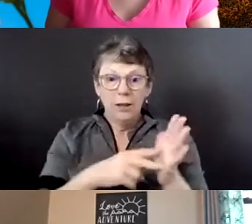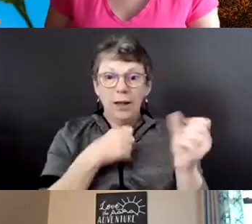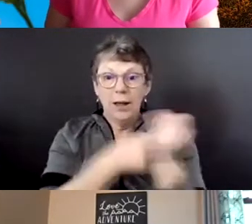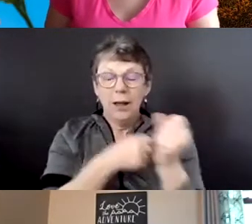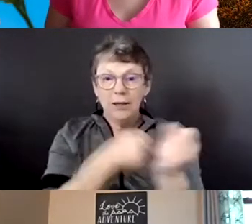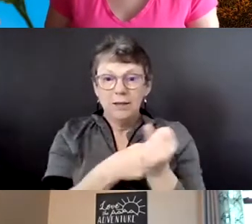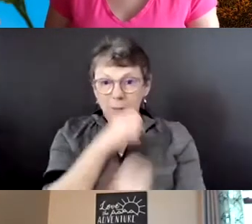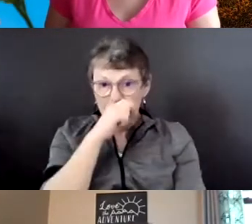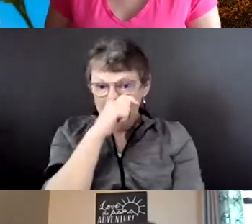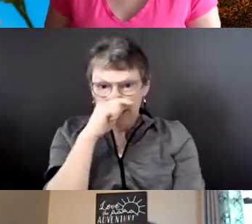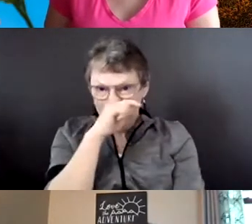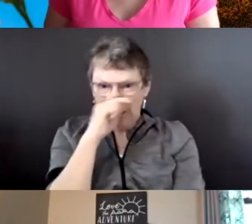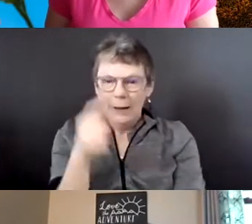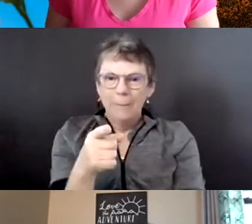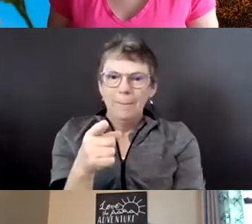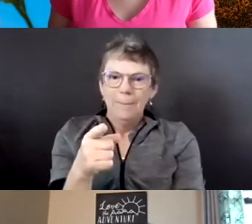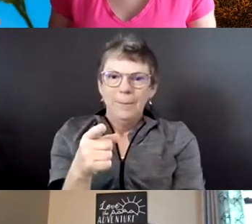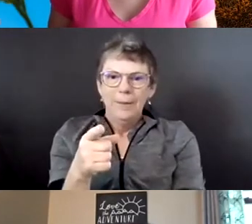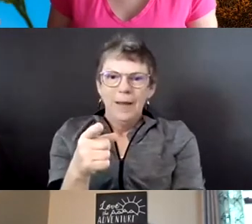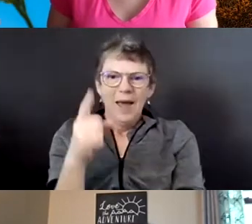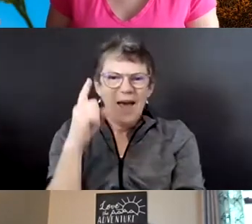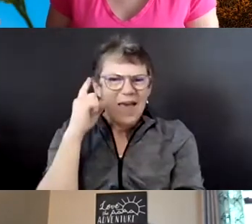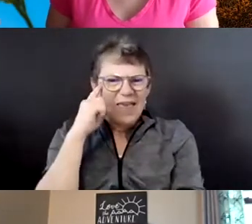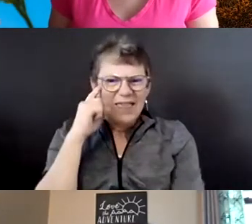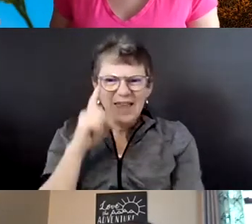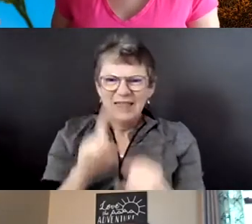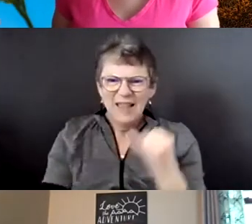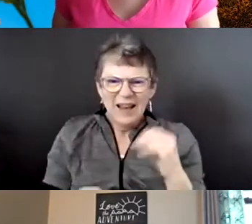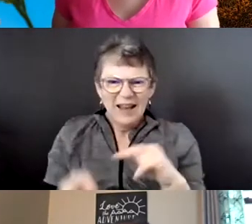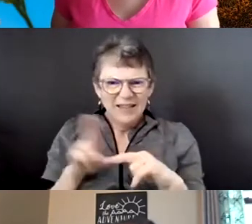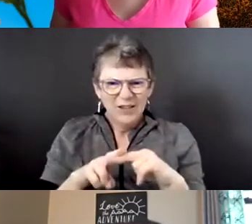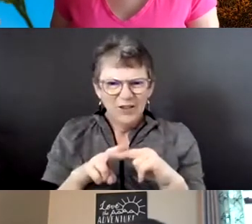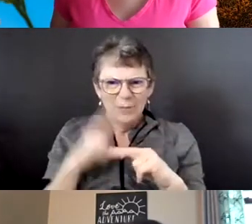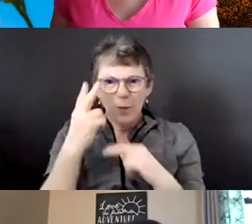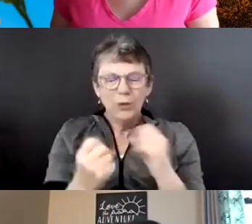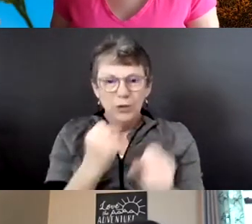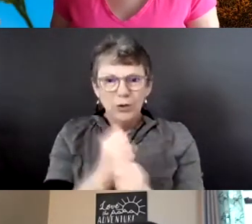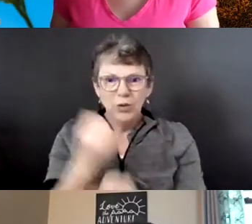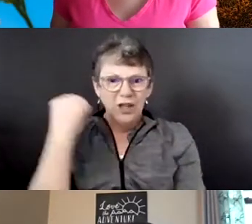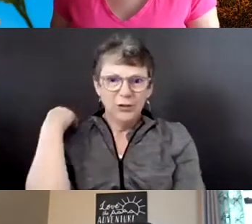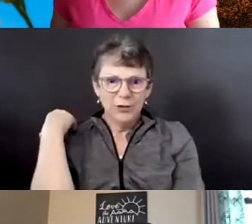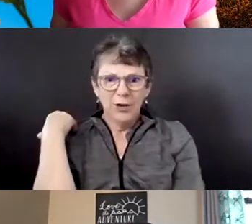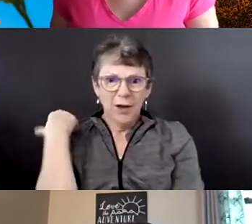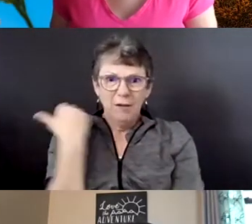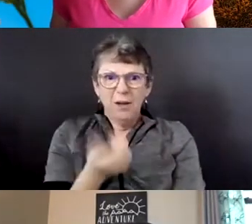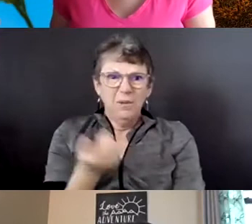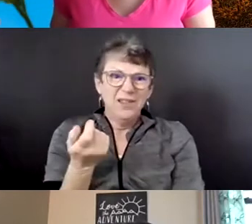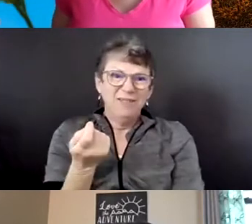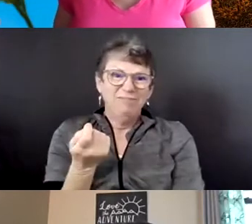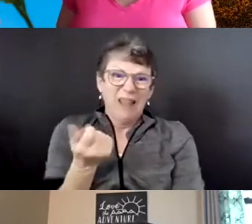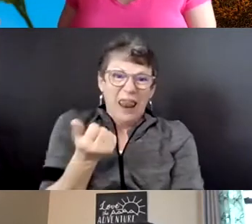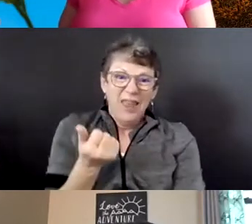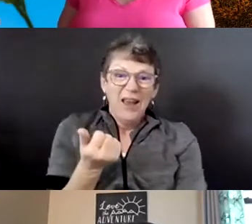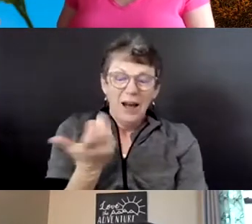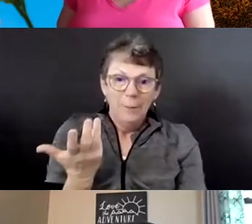Absolutely. I think, and you can correct me if I'm wrong, I think the last increase was 2 years ago, and it was, a little bit, but I mean, we